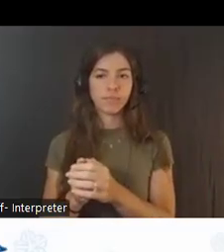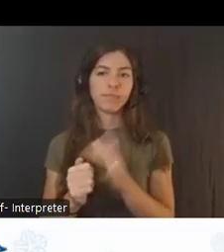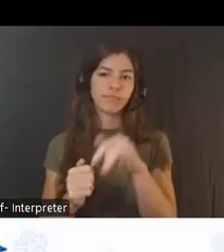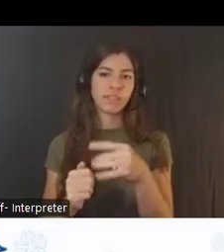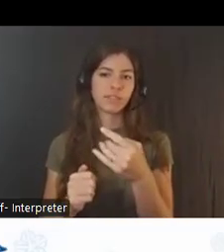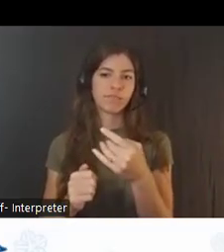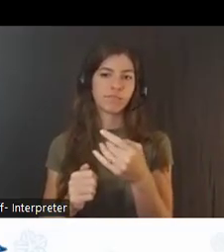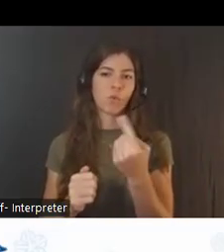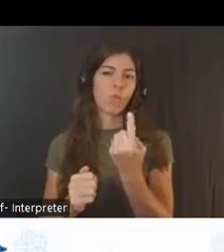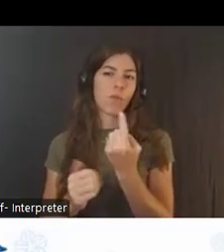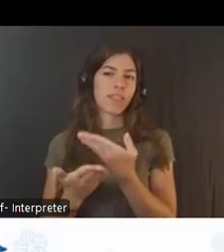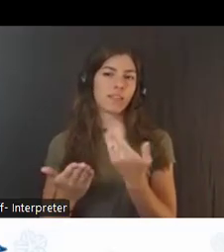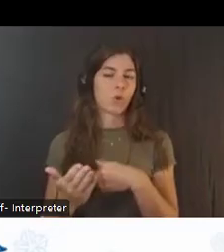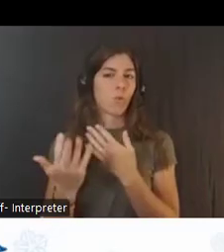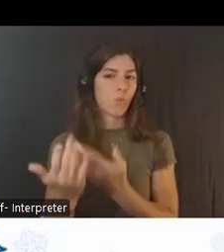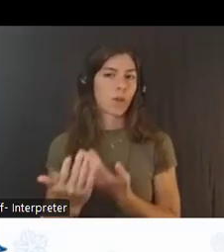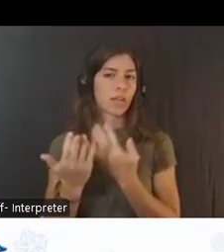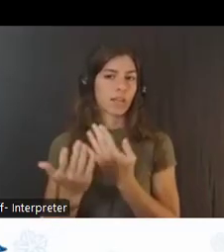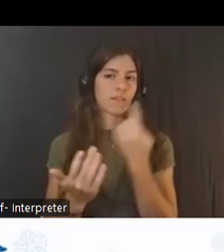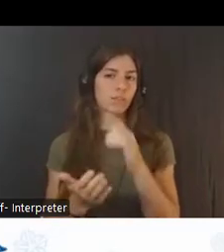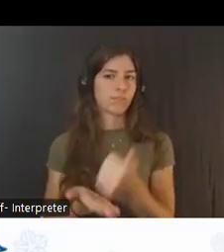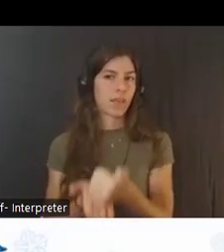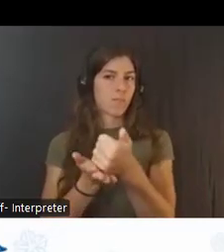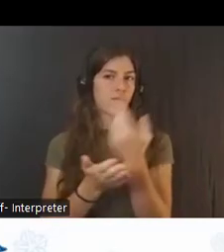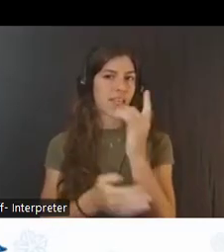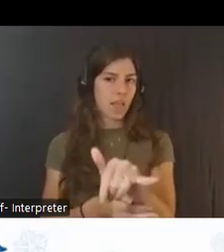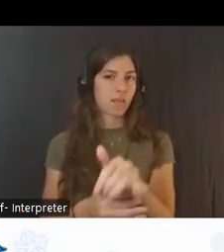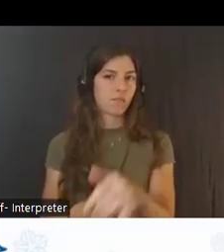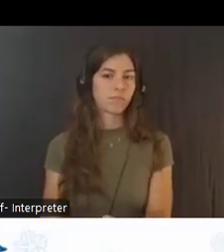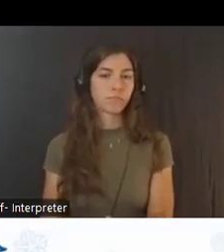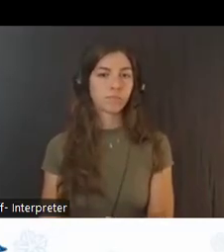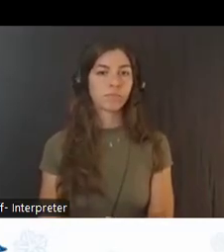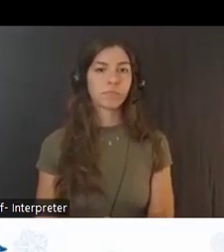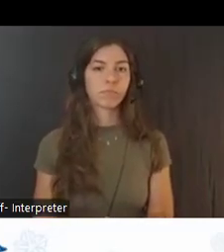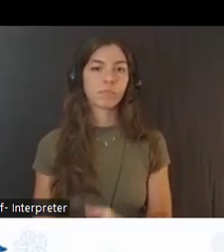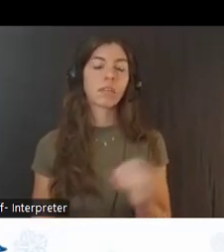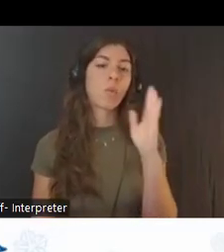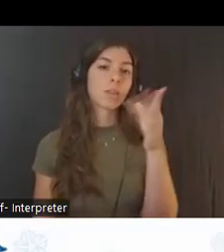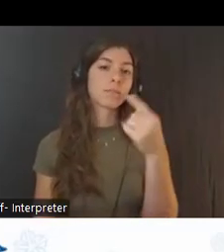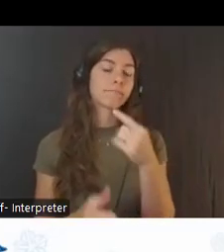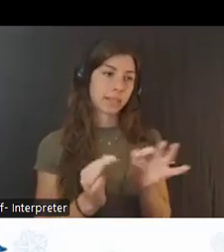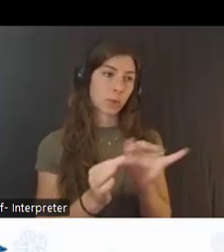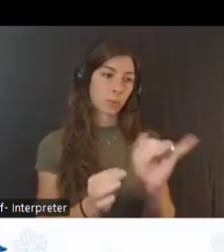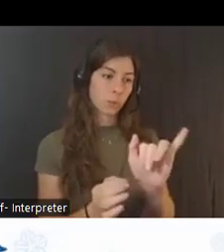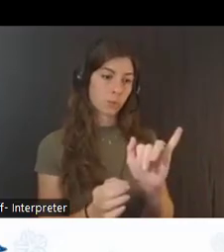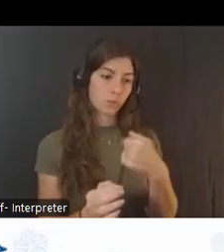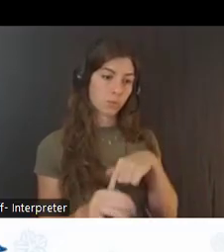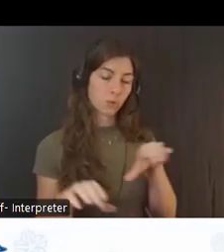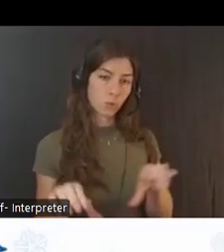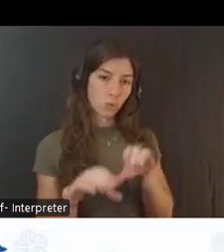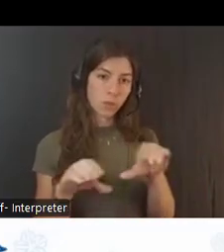we're waiting for some help from them. And I will say too that when we were doing